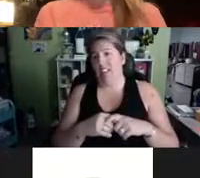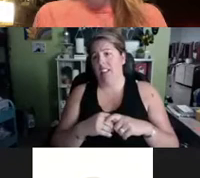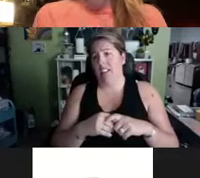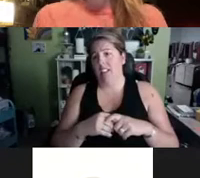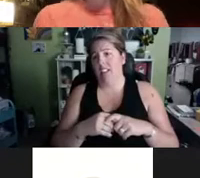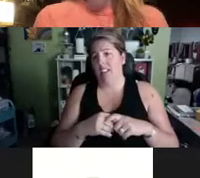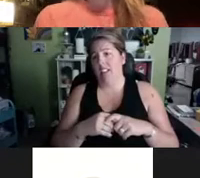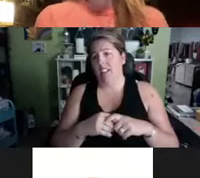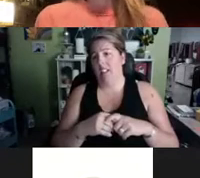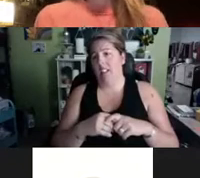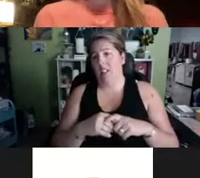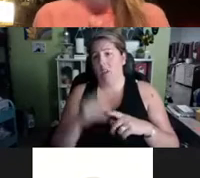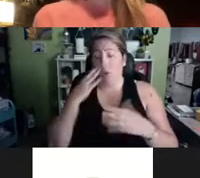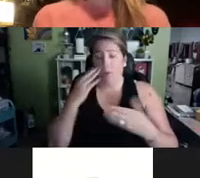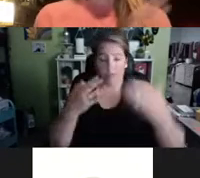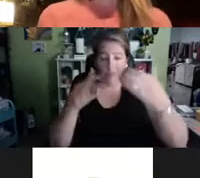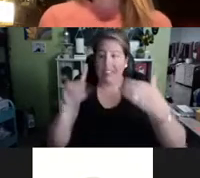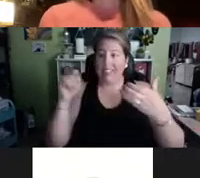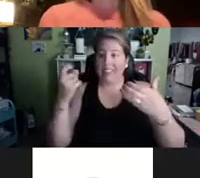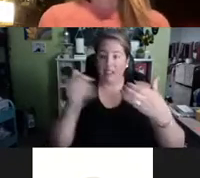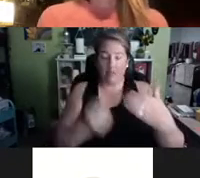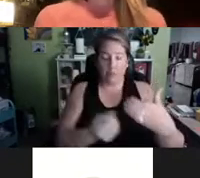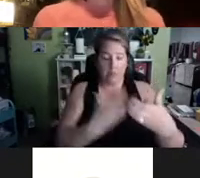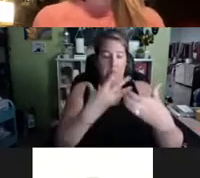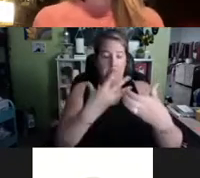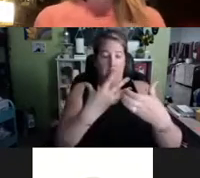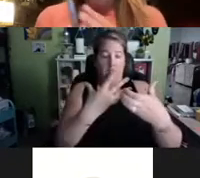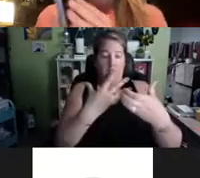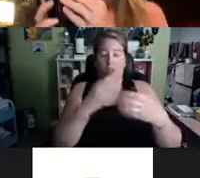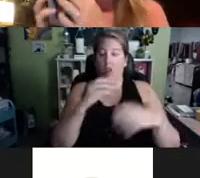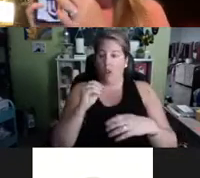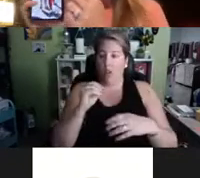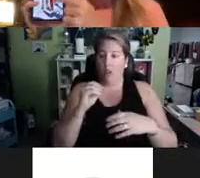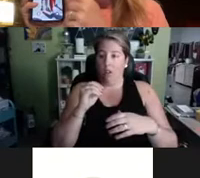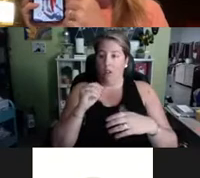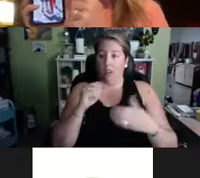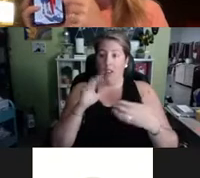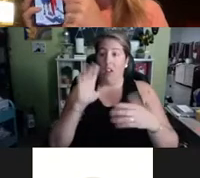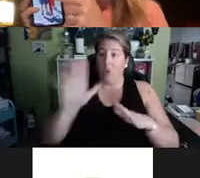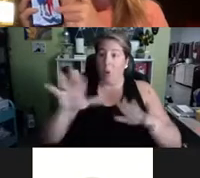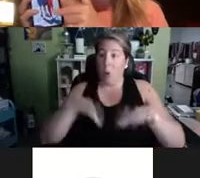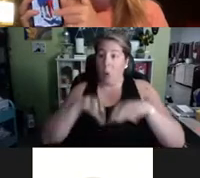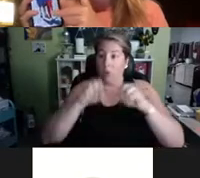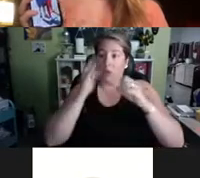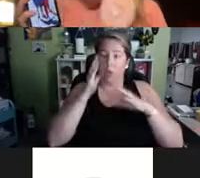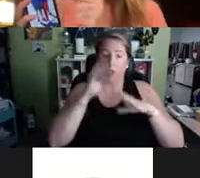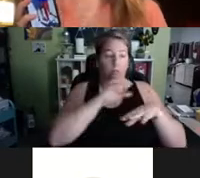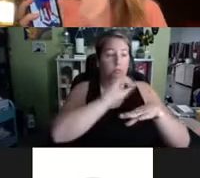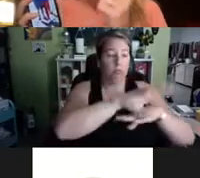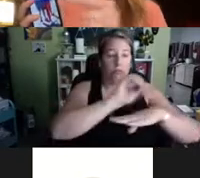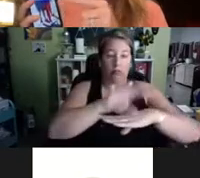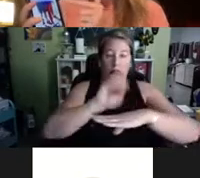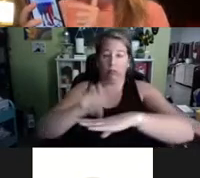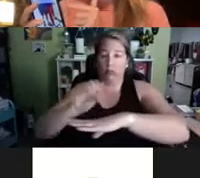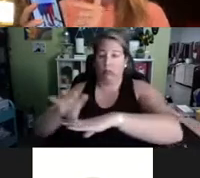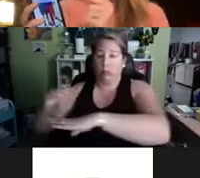getting a text message from a host to the customer. They then get that on their phone. They can just click away. They can